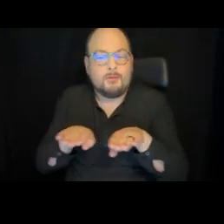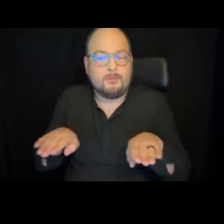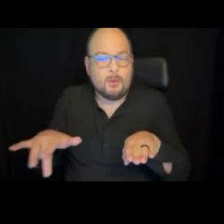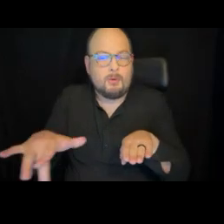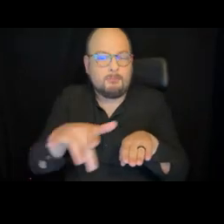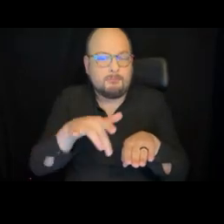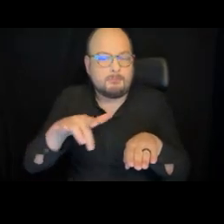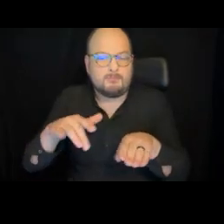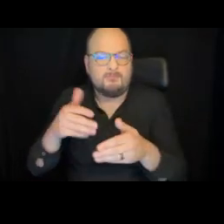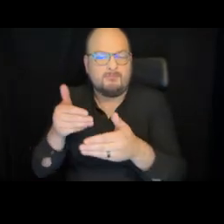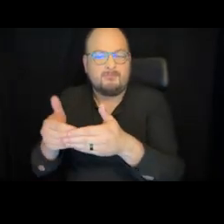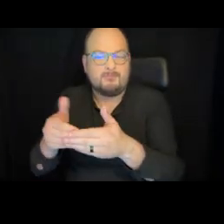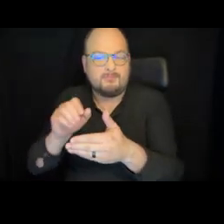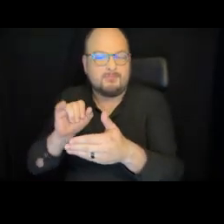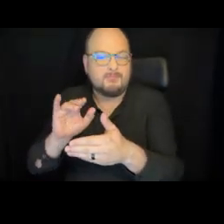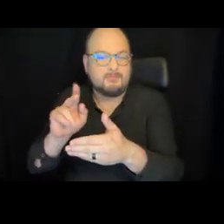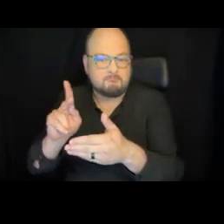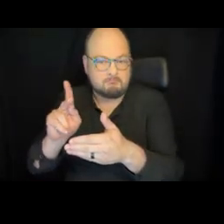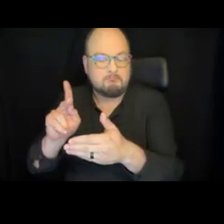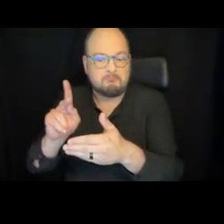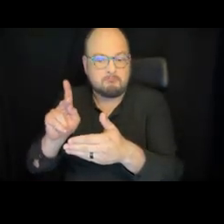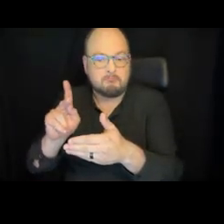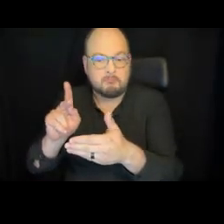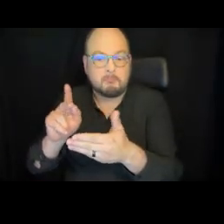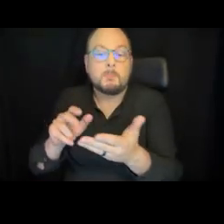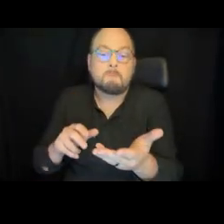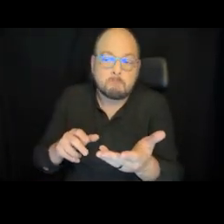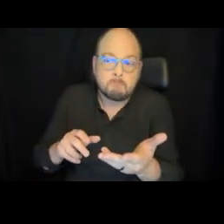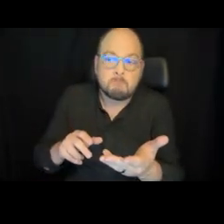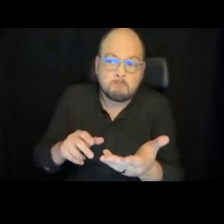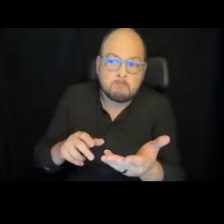This is sometimes required,